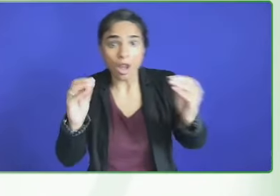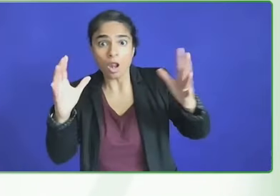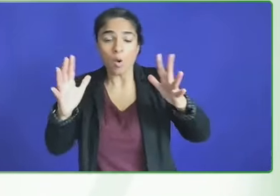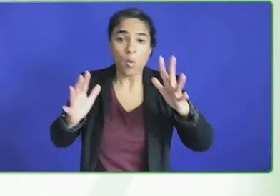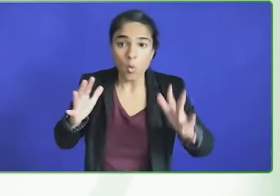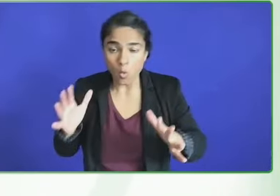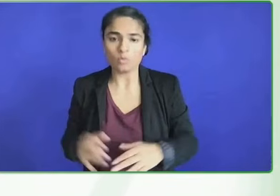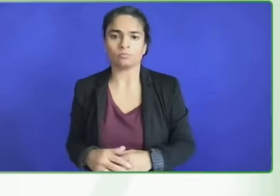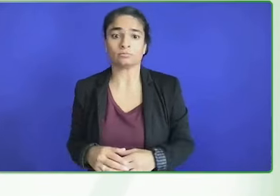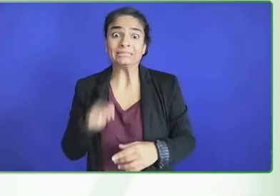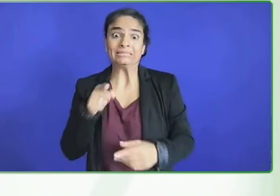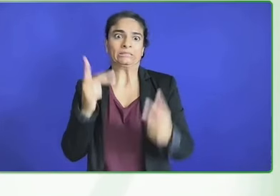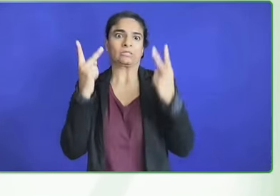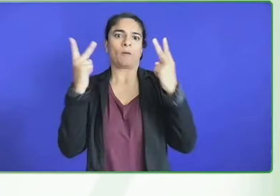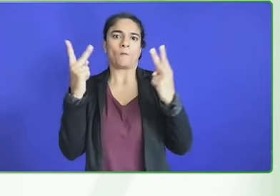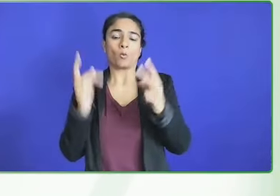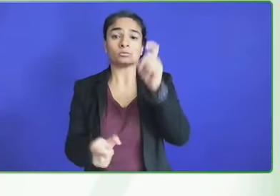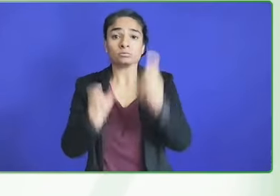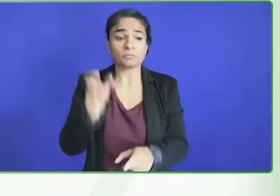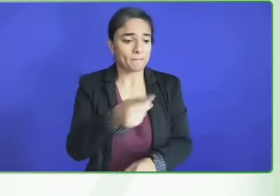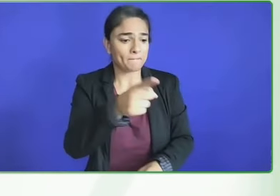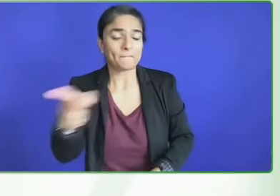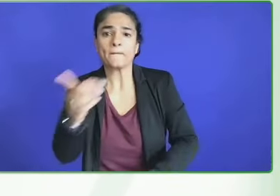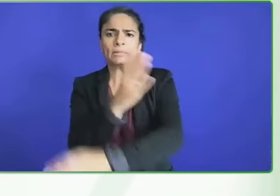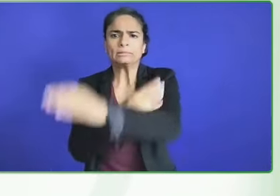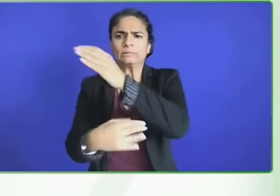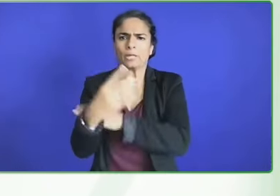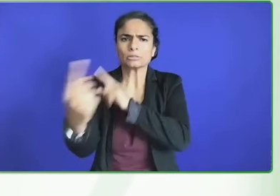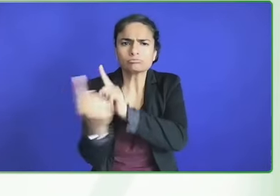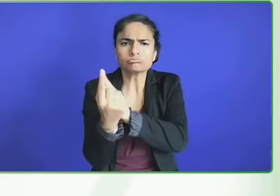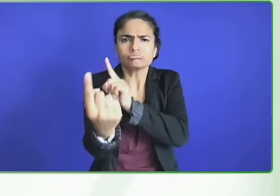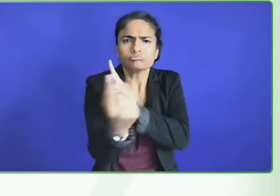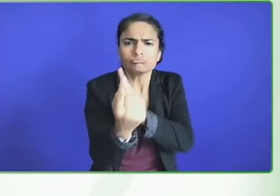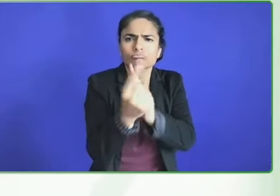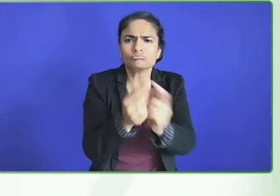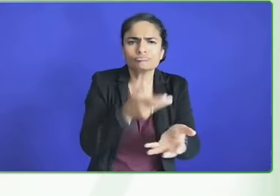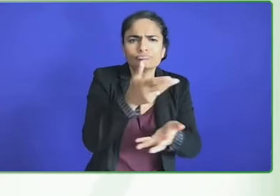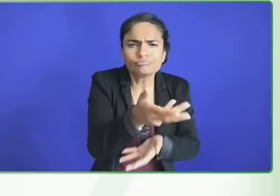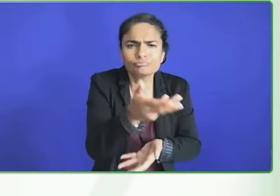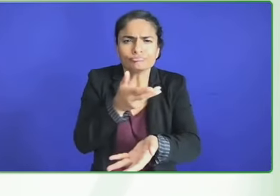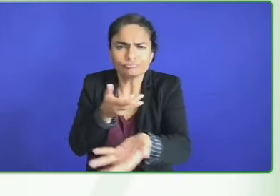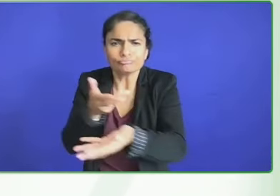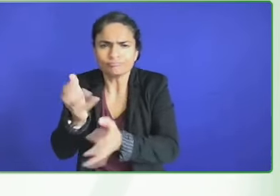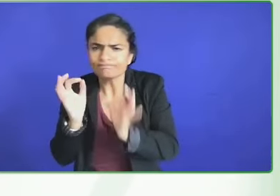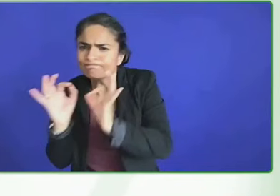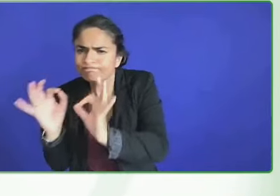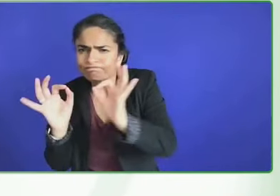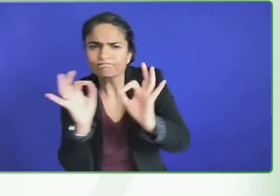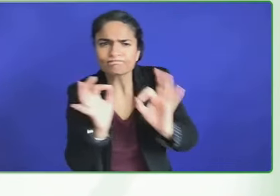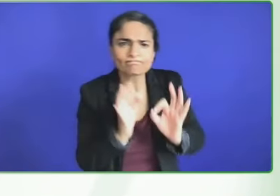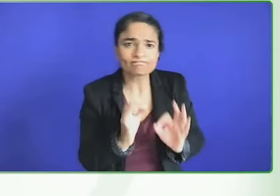account as plans are updated safeguards us against creating unintended outcomes.